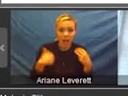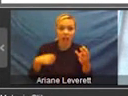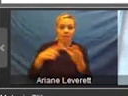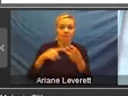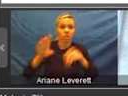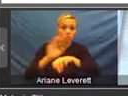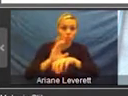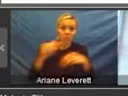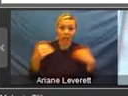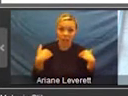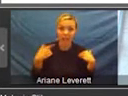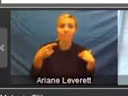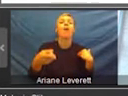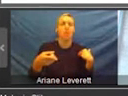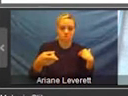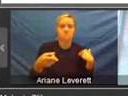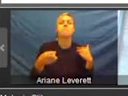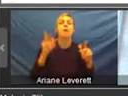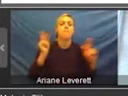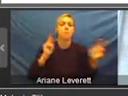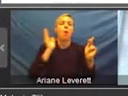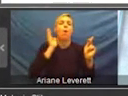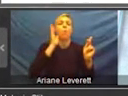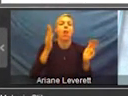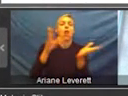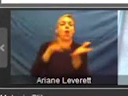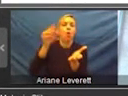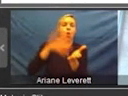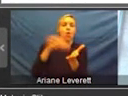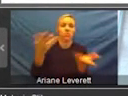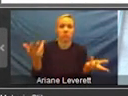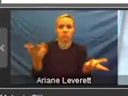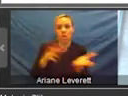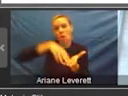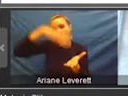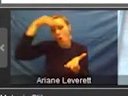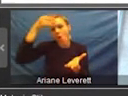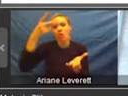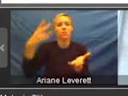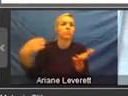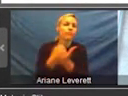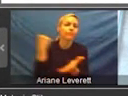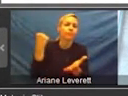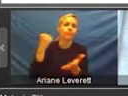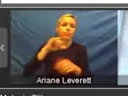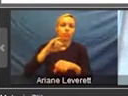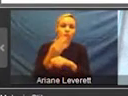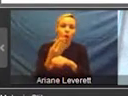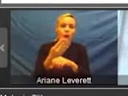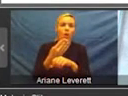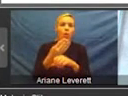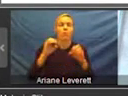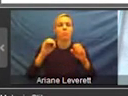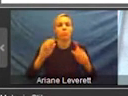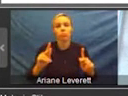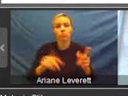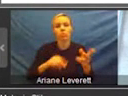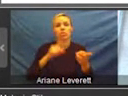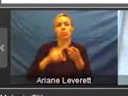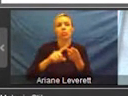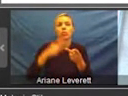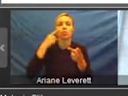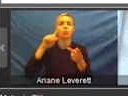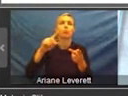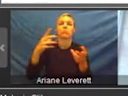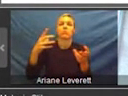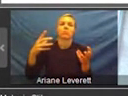enough for people to learn about job opportunities, to qualify themselves with distance learning.